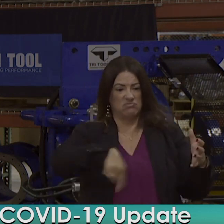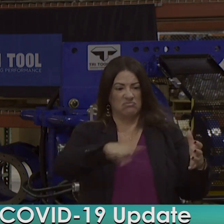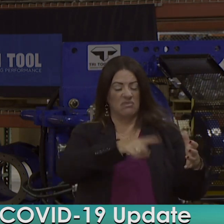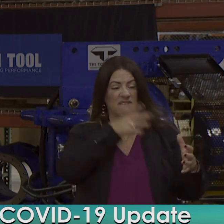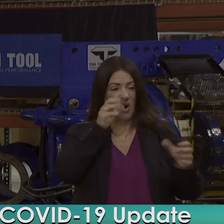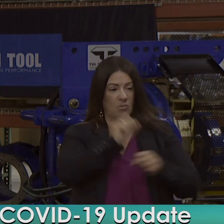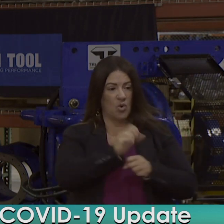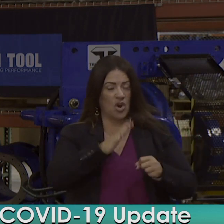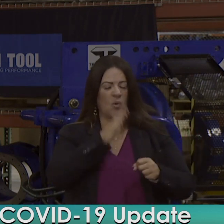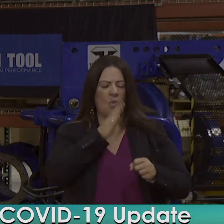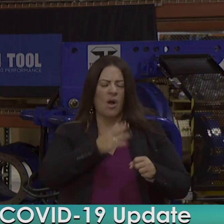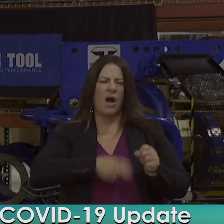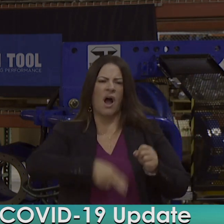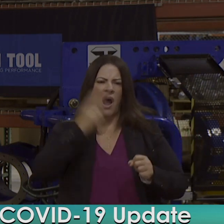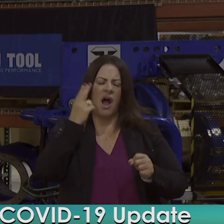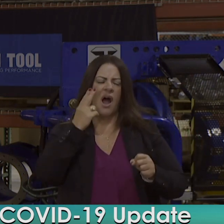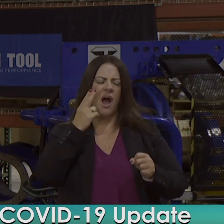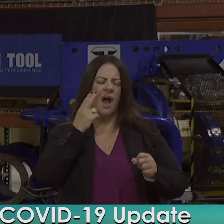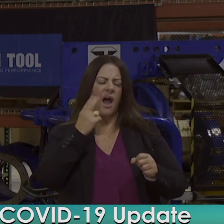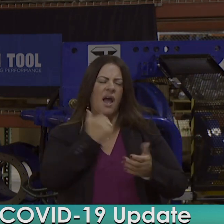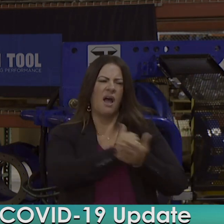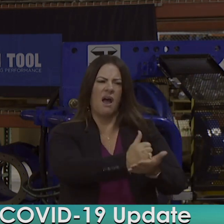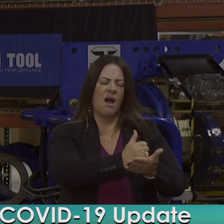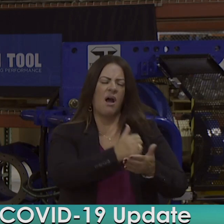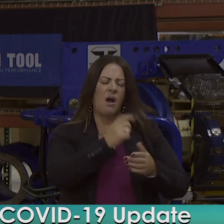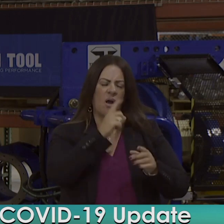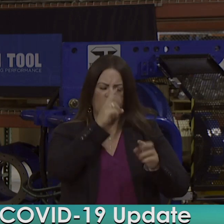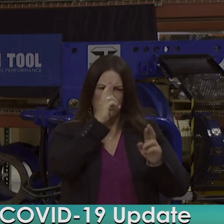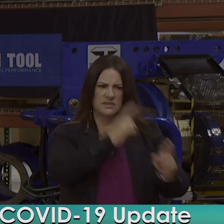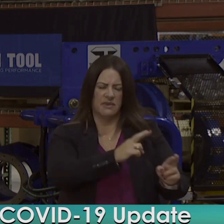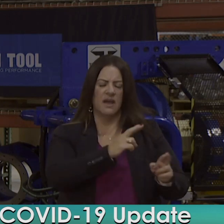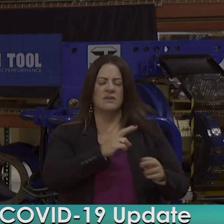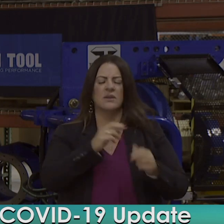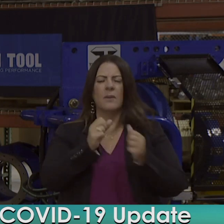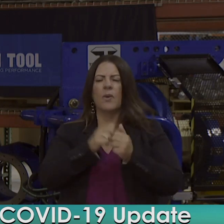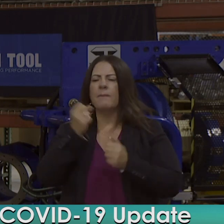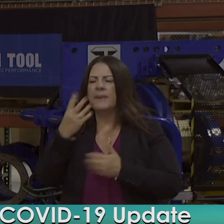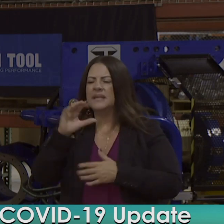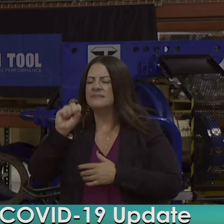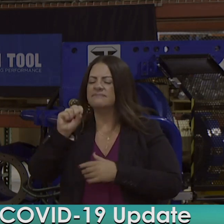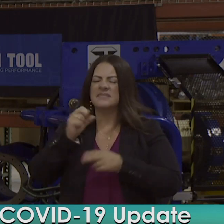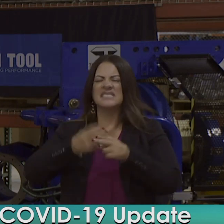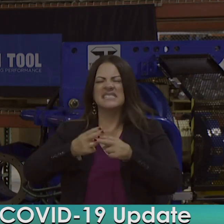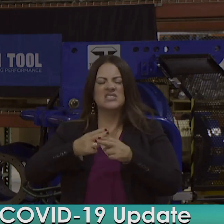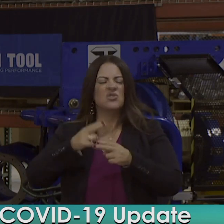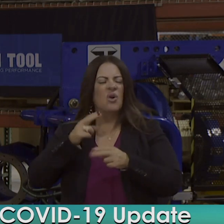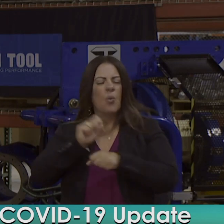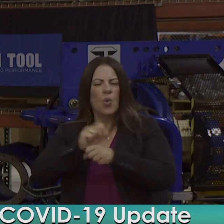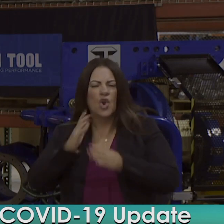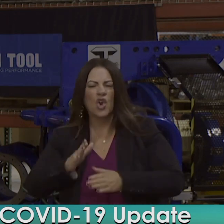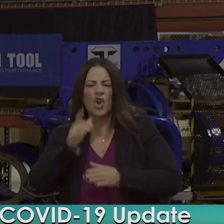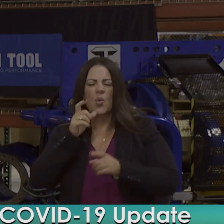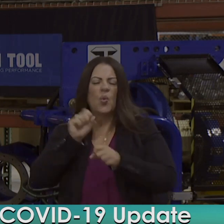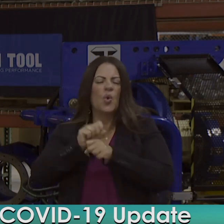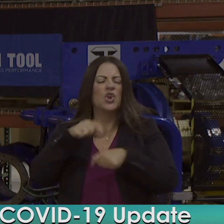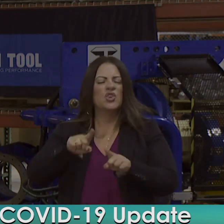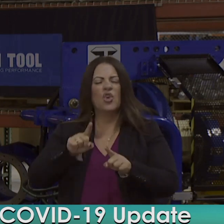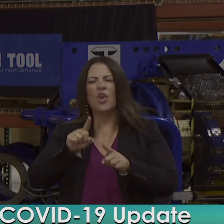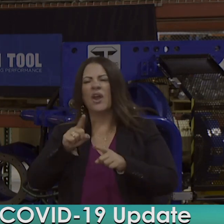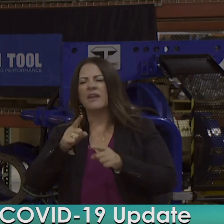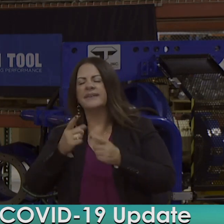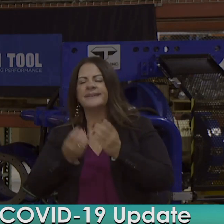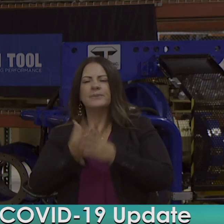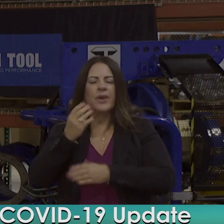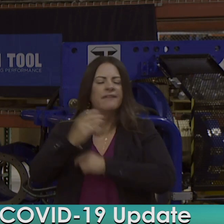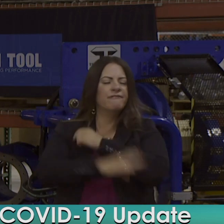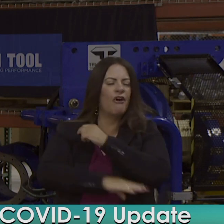farm workers. We've been working with seasonal farm workers, Monterey Coast, Salinas Valley. We have a lot of seasonal workers who will be coming